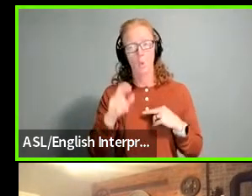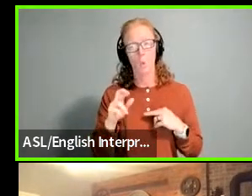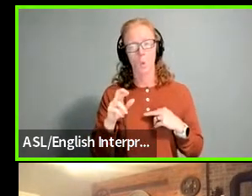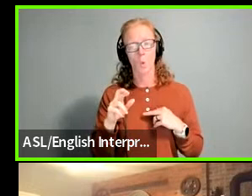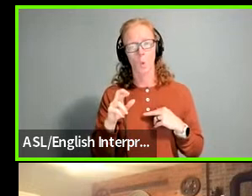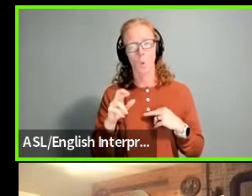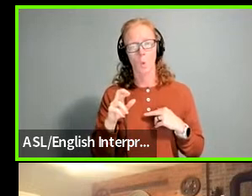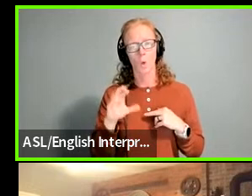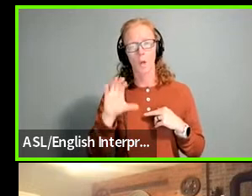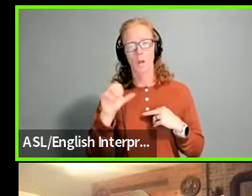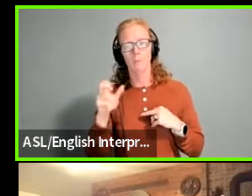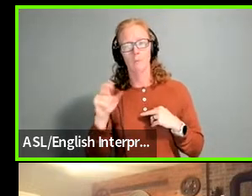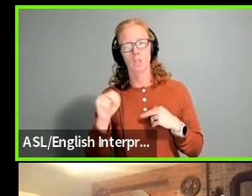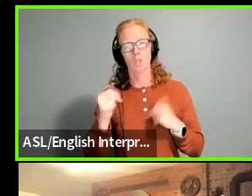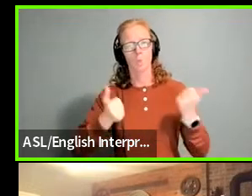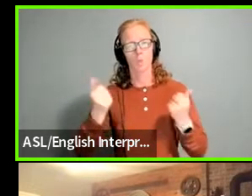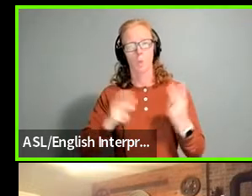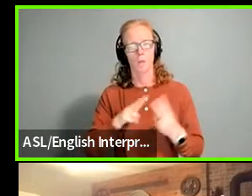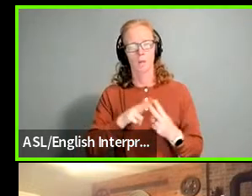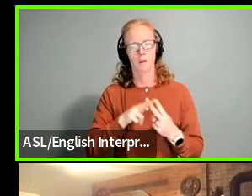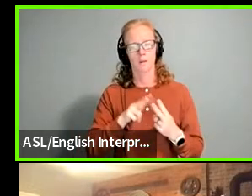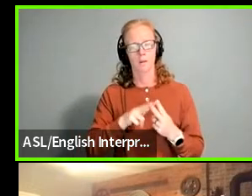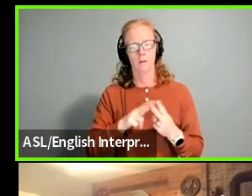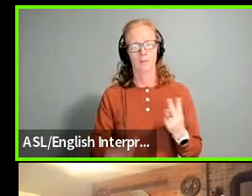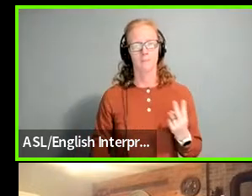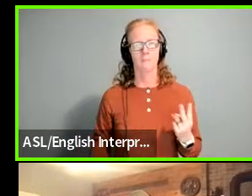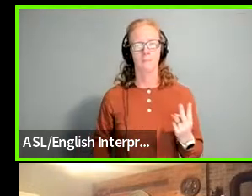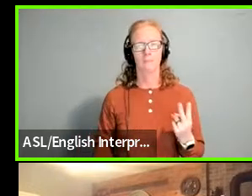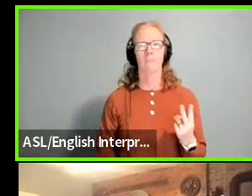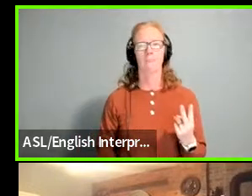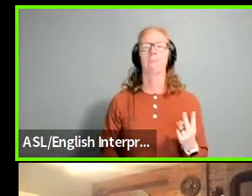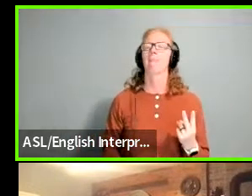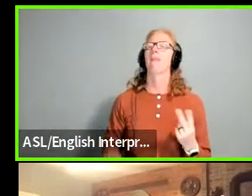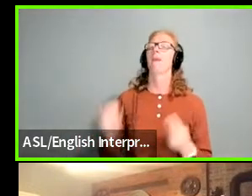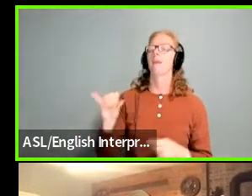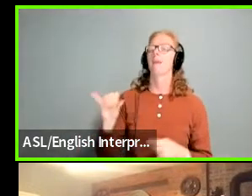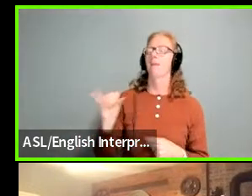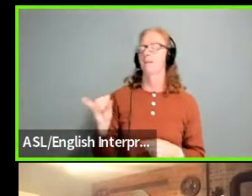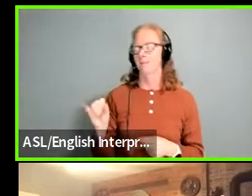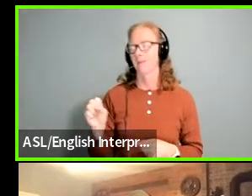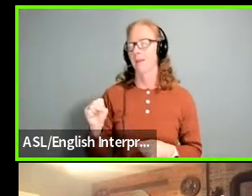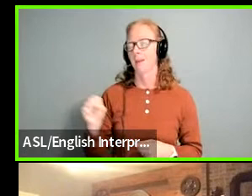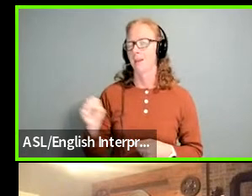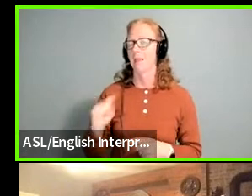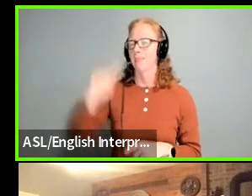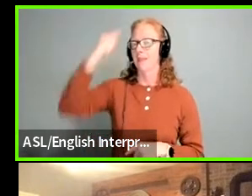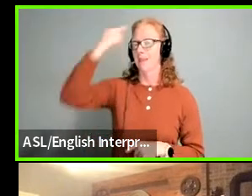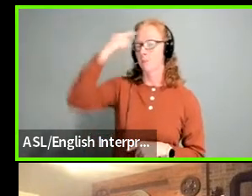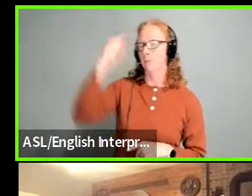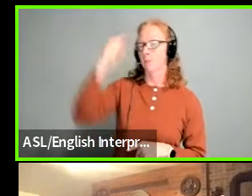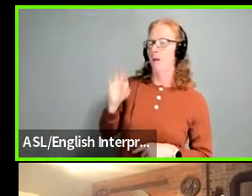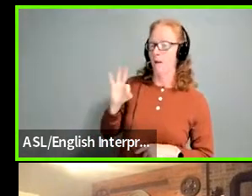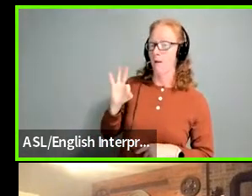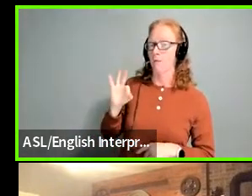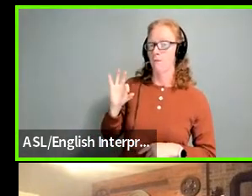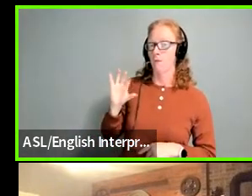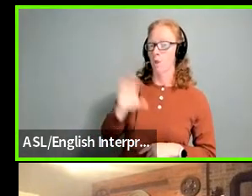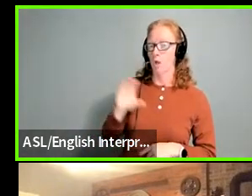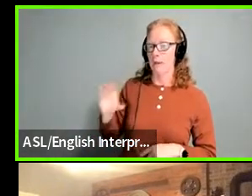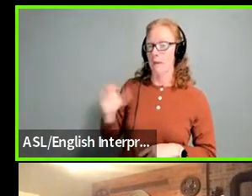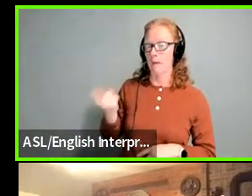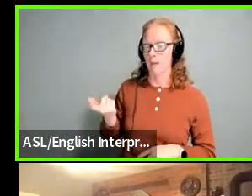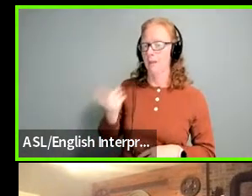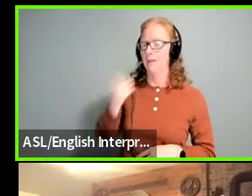County Commission? Just want to make sure I answer your question correct. Yeah, the government of Clark County runs the Clark